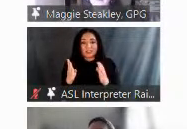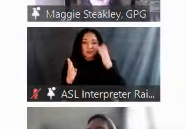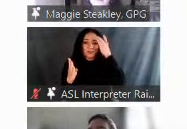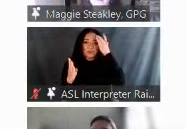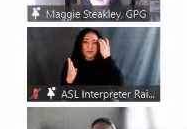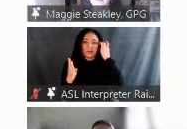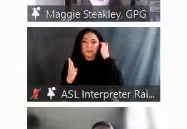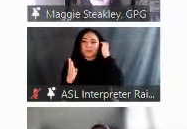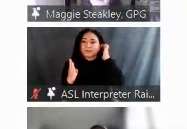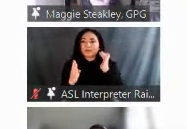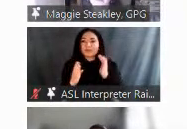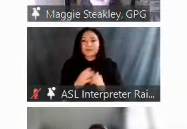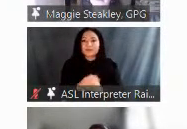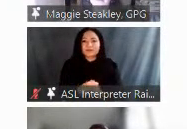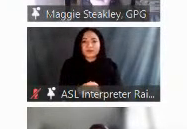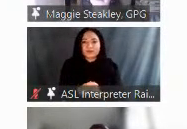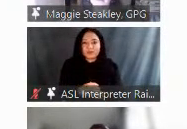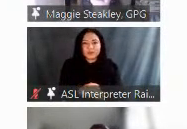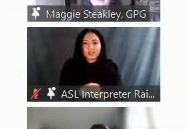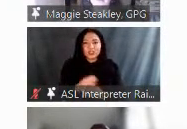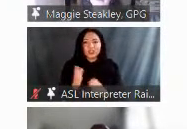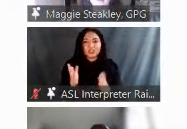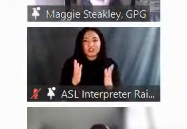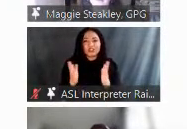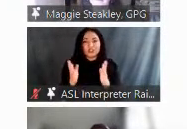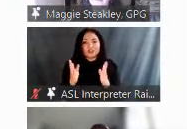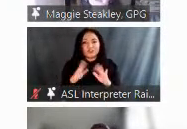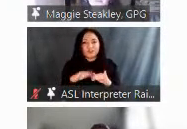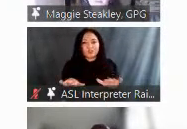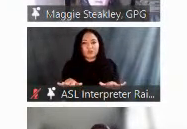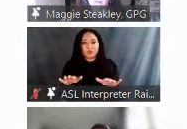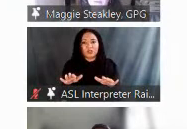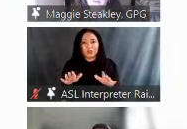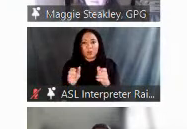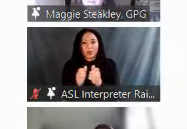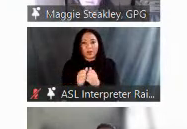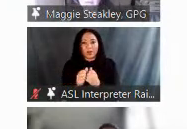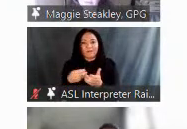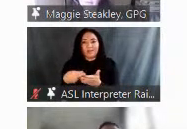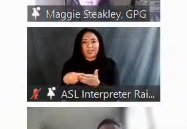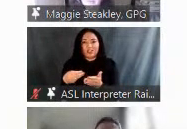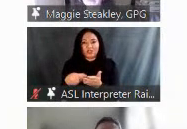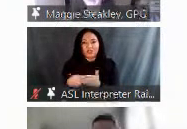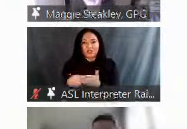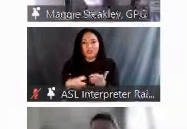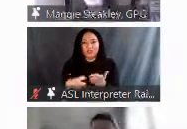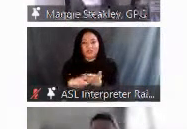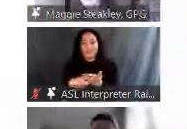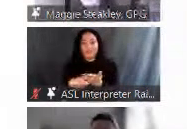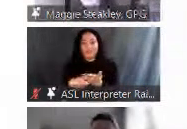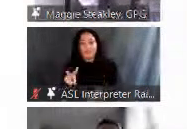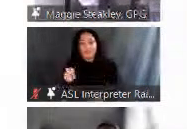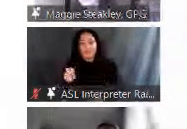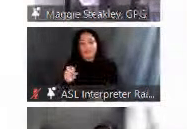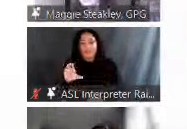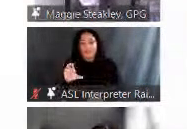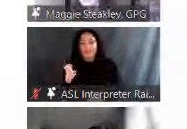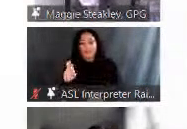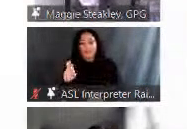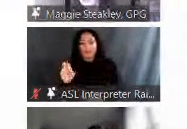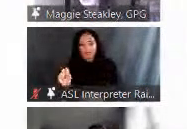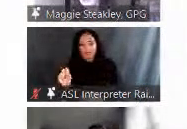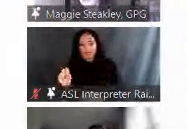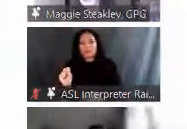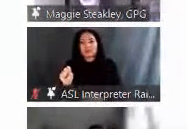serve children financed with vouchers. And that's something we've been trying to dig into.